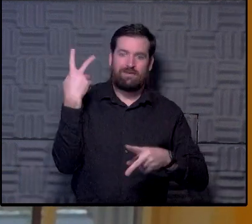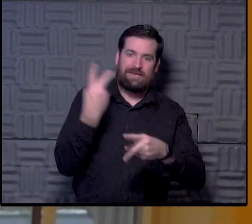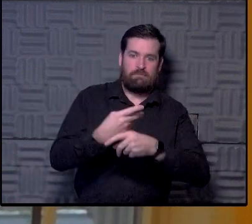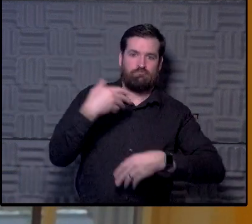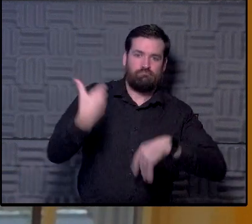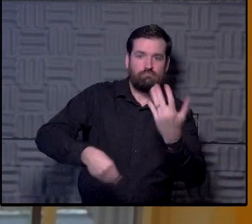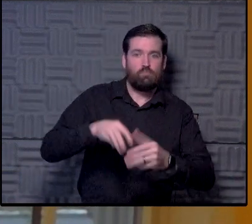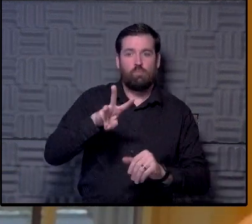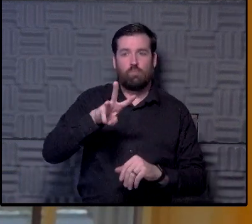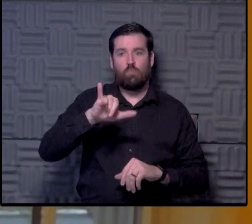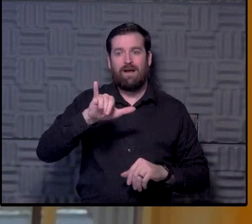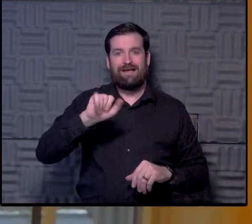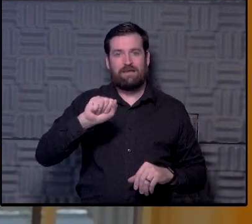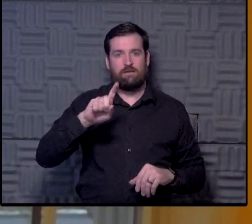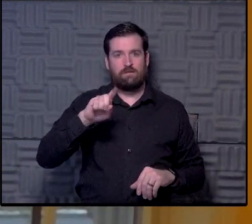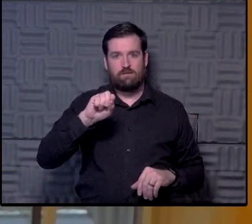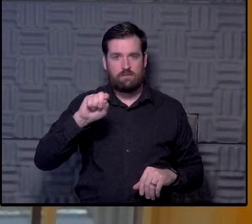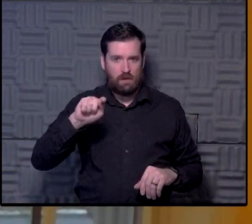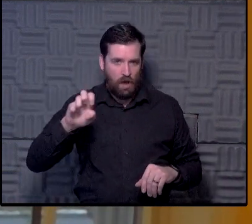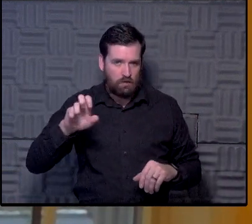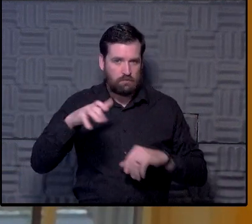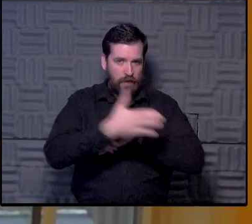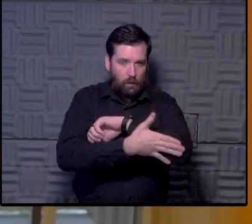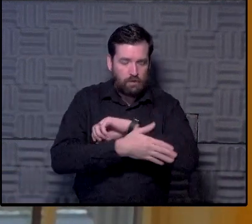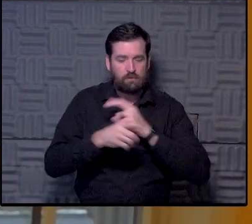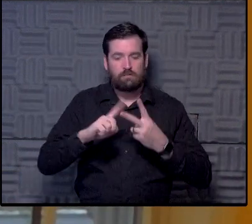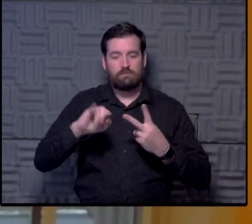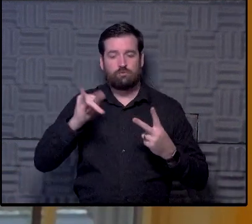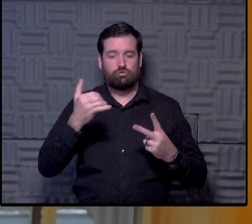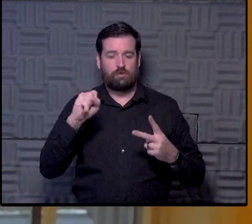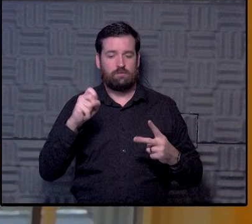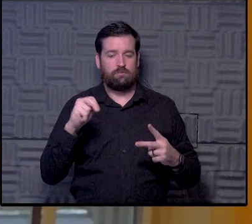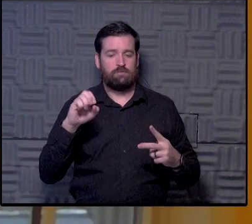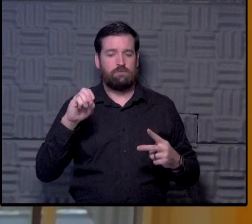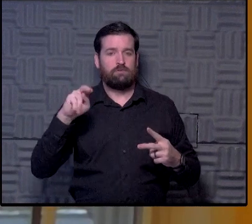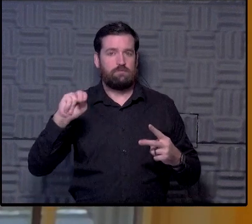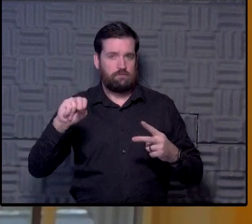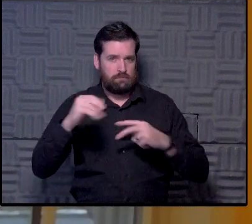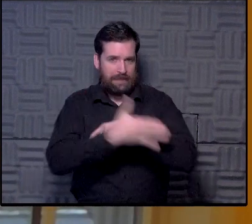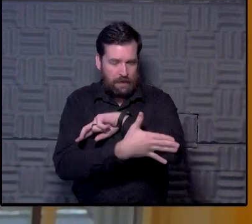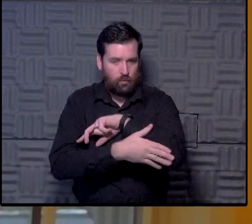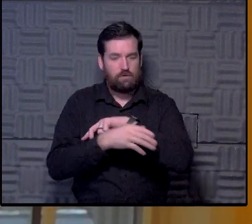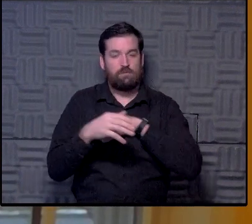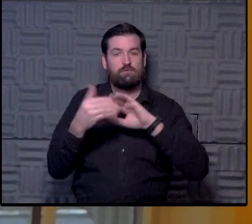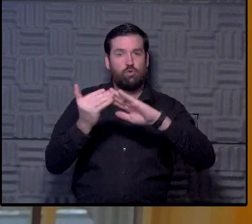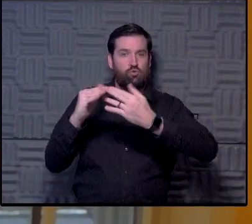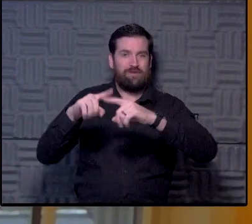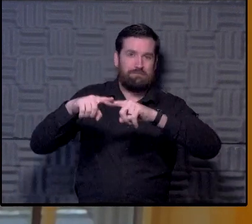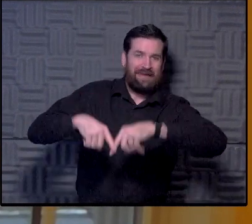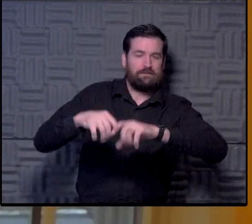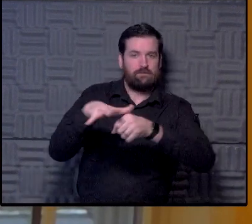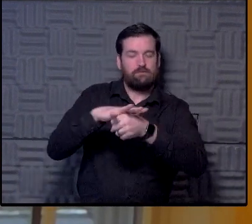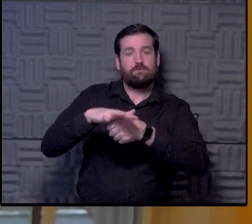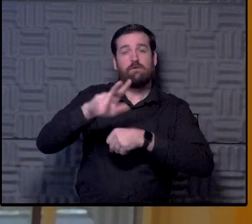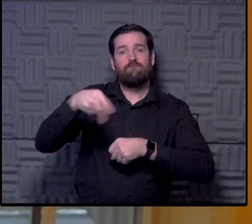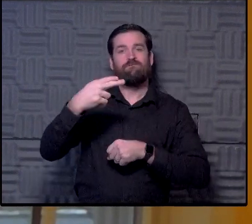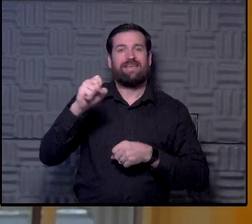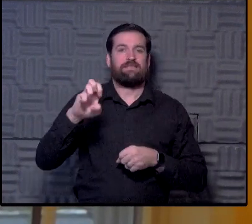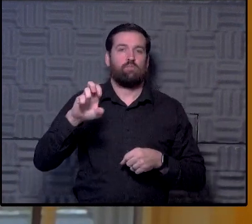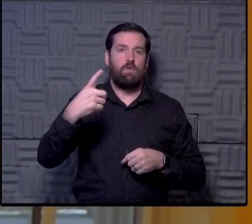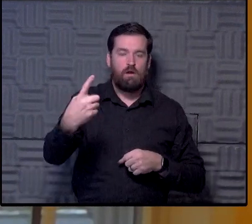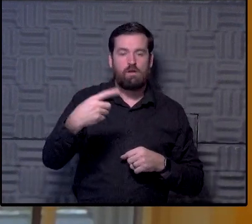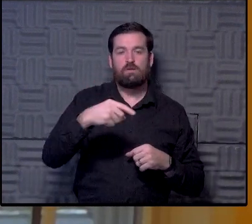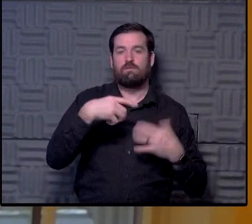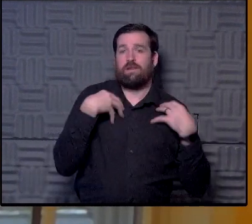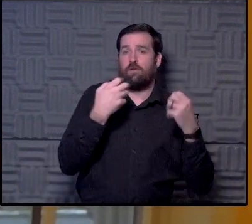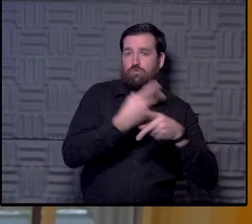Wyandotte County and Johnson County both have community-based clinics where they're really able to vaccinate those phase 1A, those healthcare